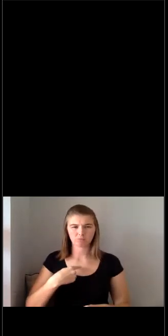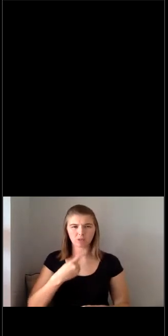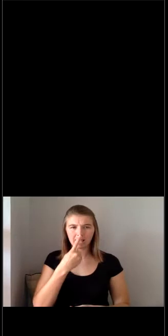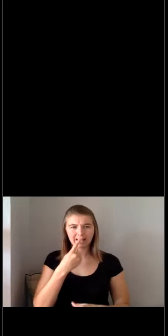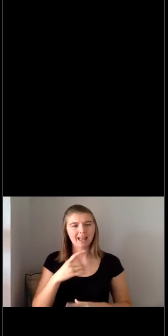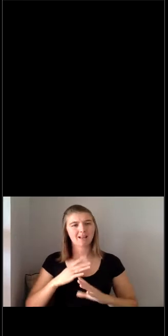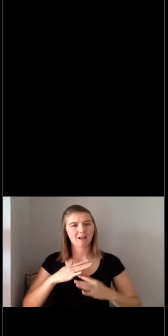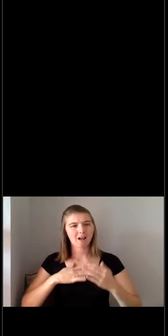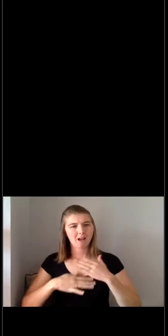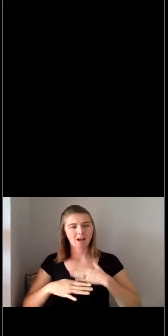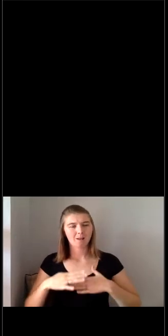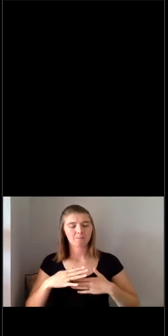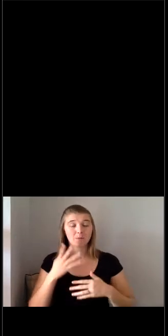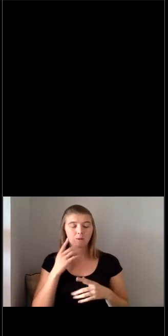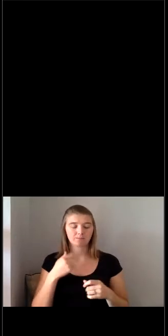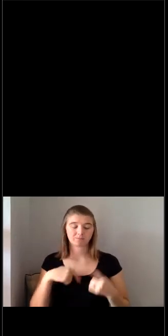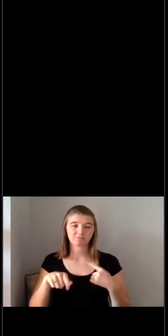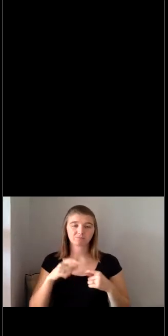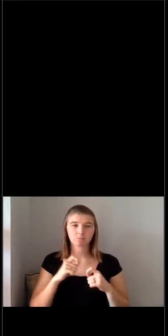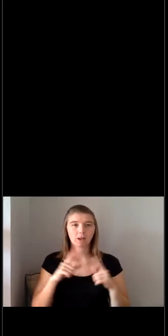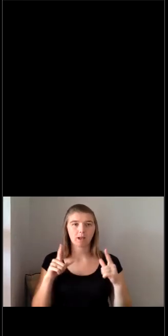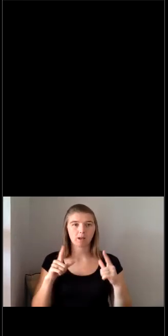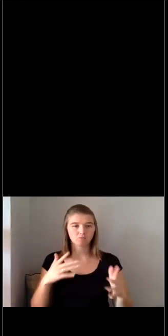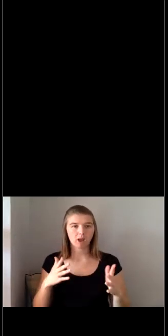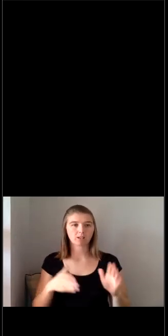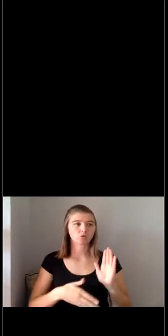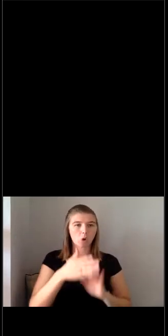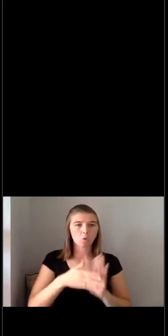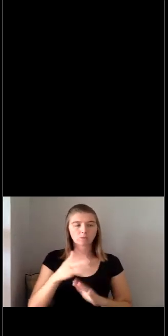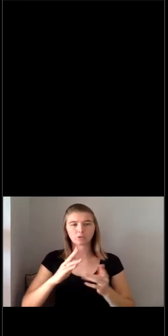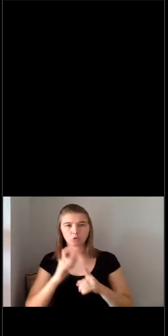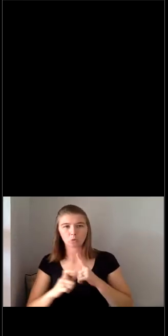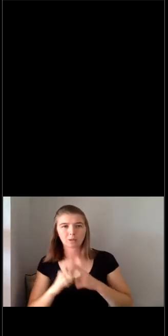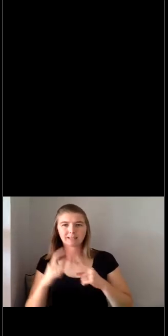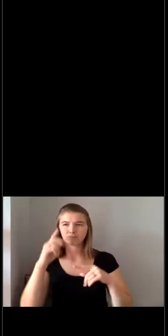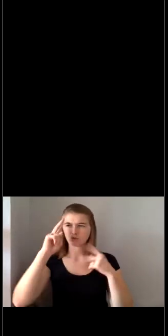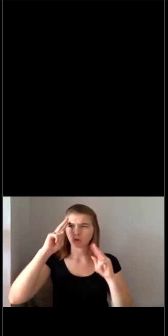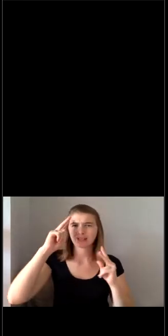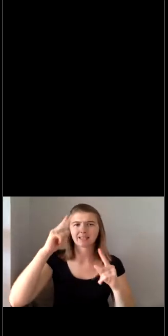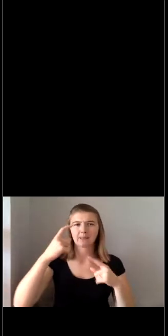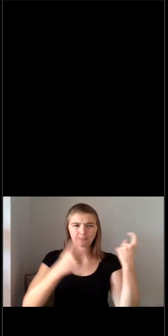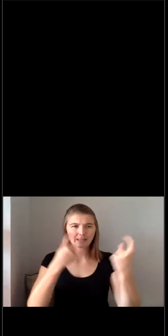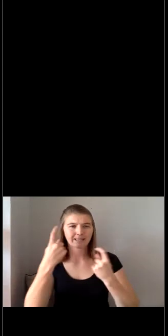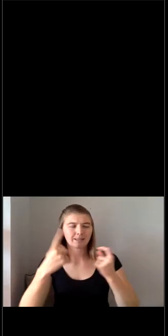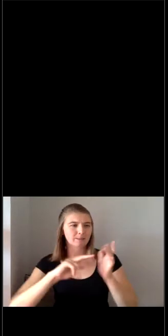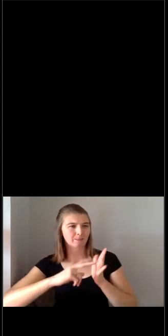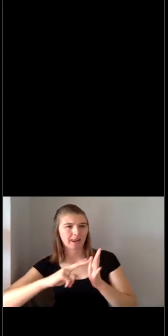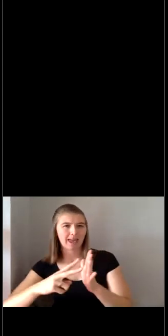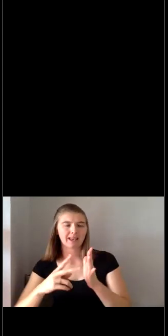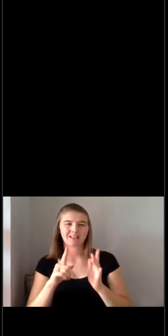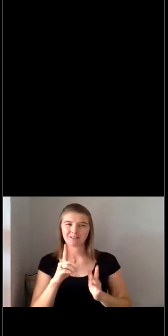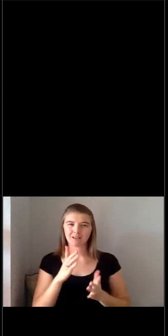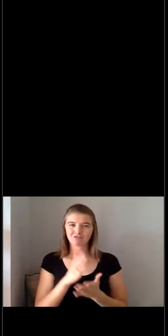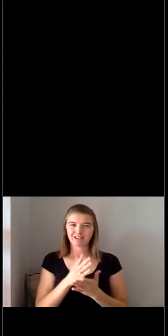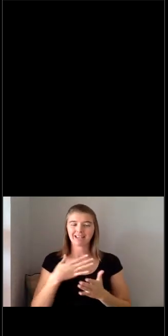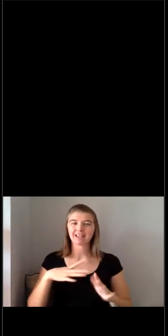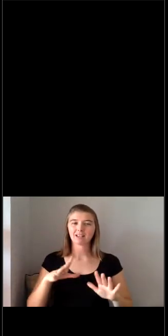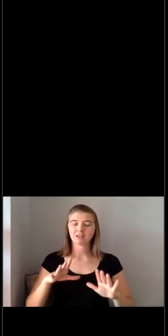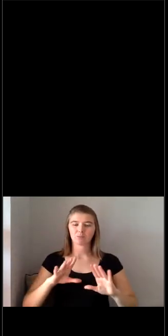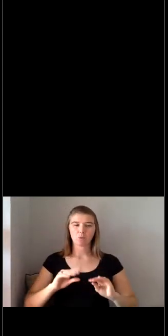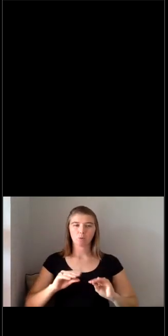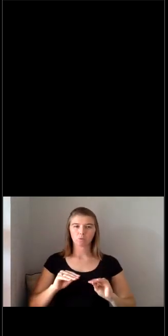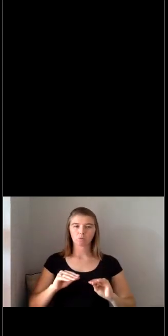doing, going, planning, thinking, reacting, analyzing. When do we give ourselves permission just to step away from those things, to not take on